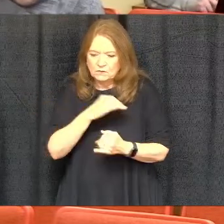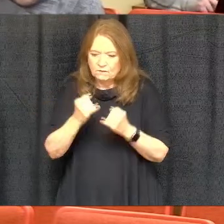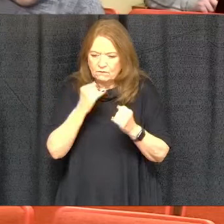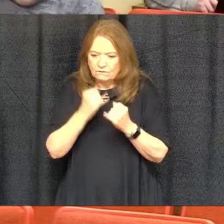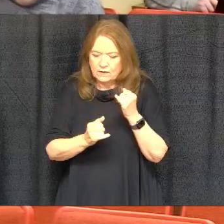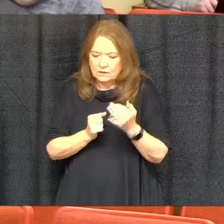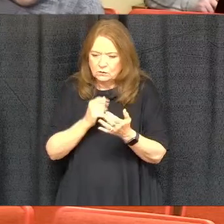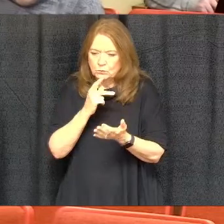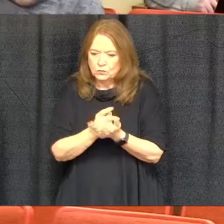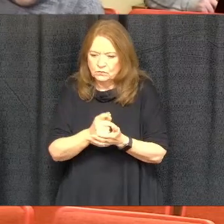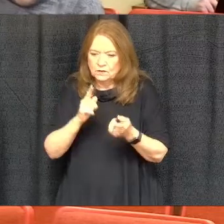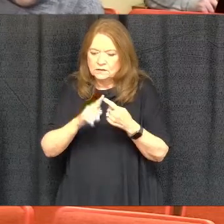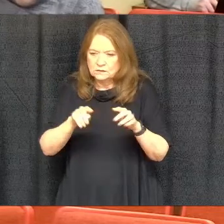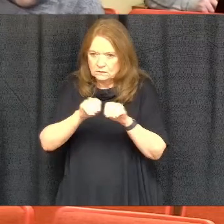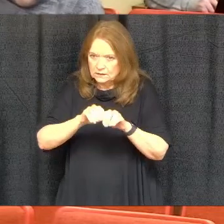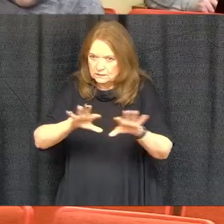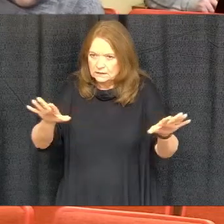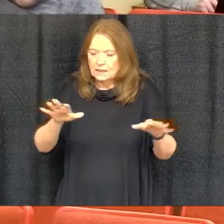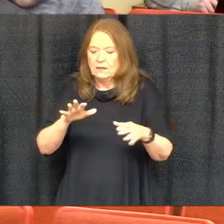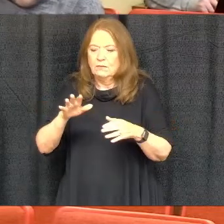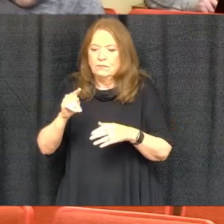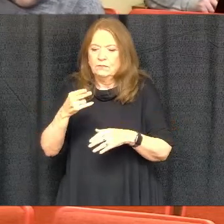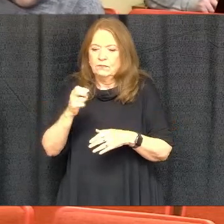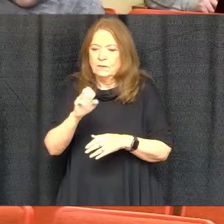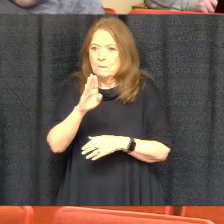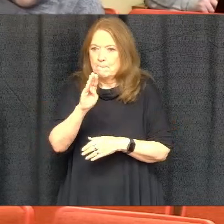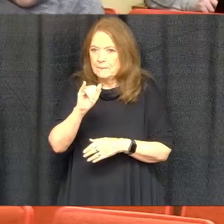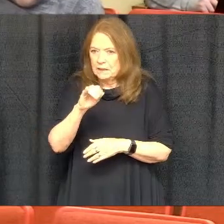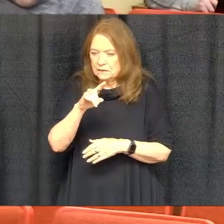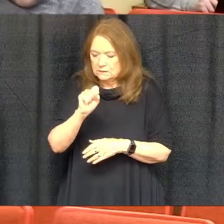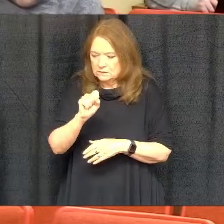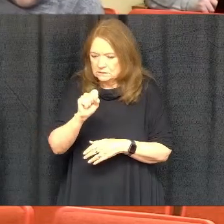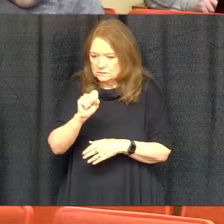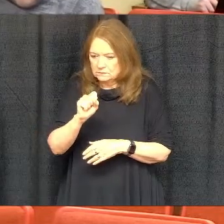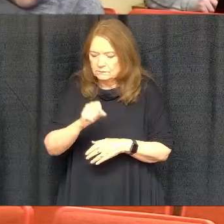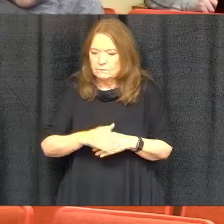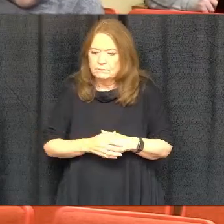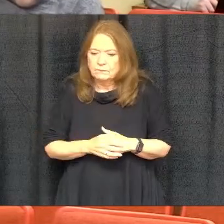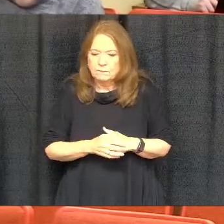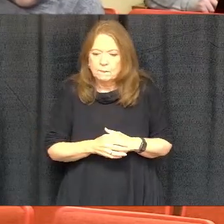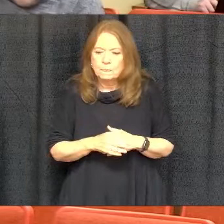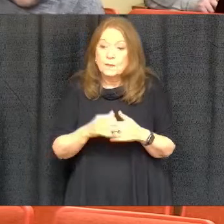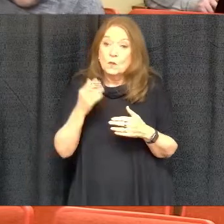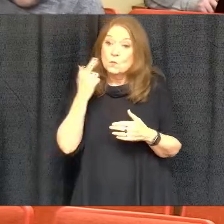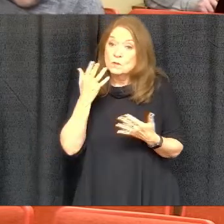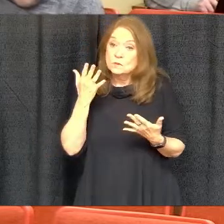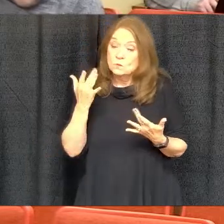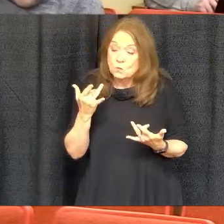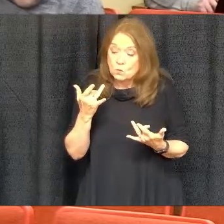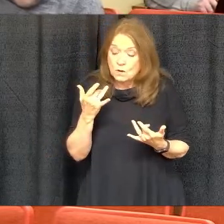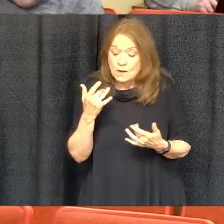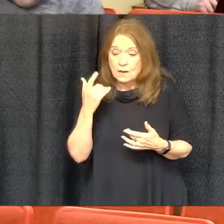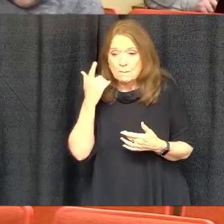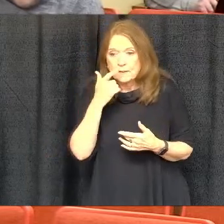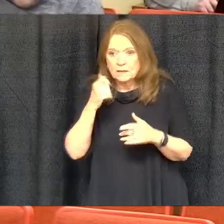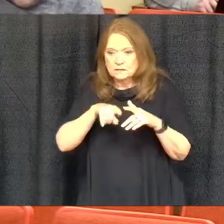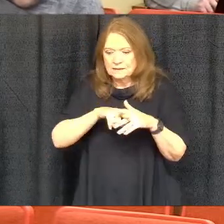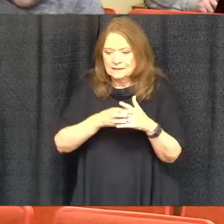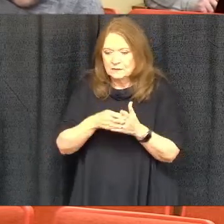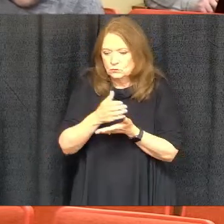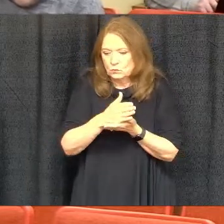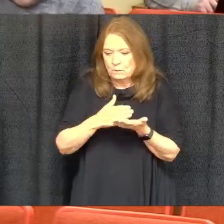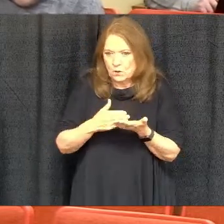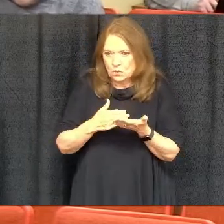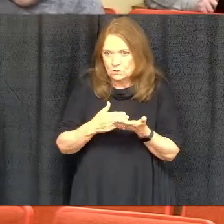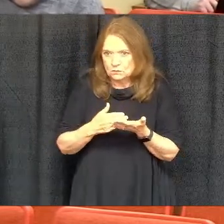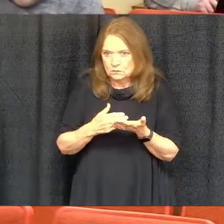construction contract for the second phase of the parkway. The RPC may extend any of this with cause. Reason being there is the initial phase, if second phase is